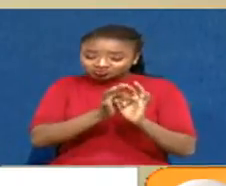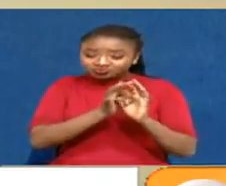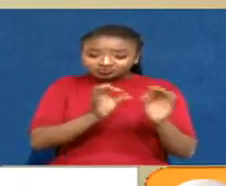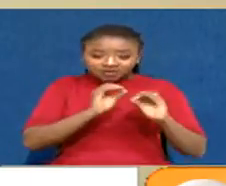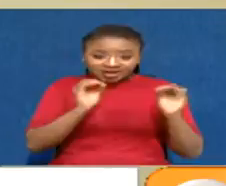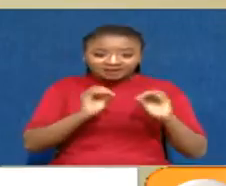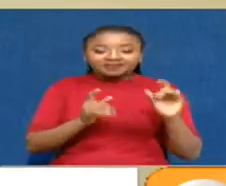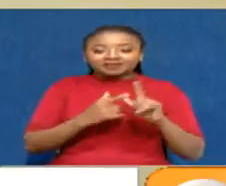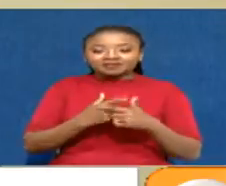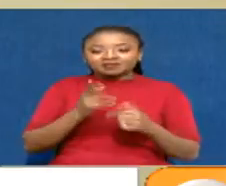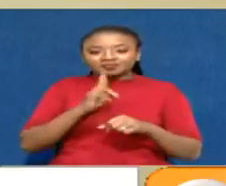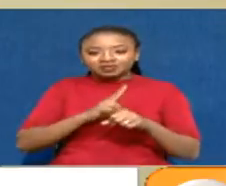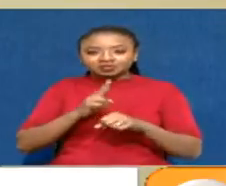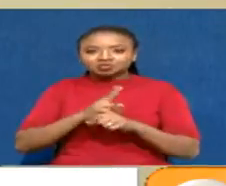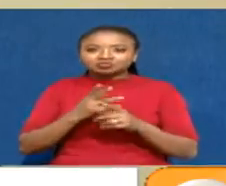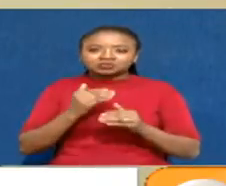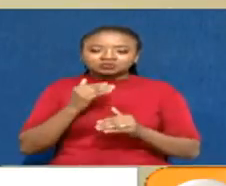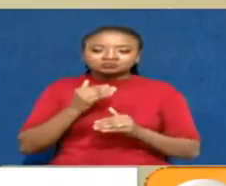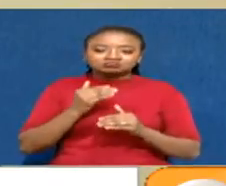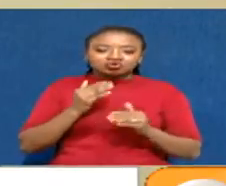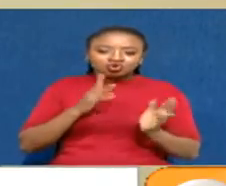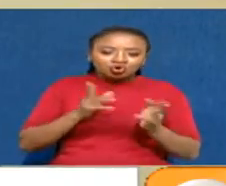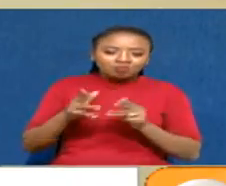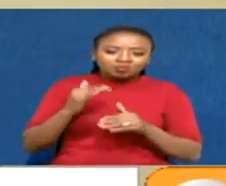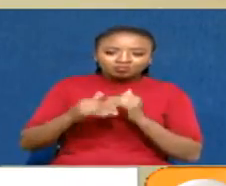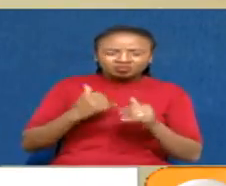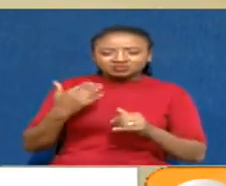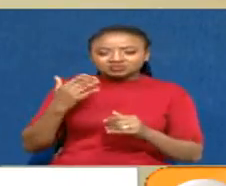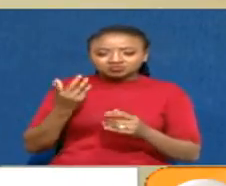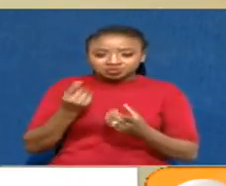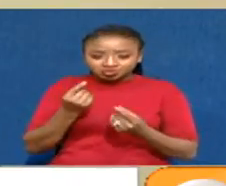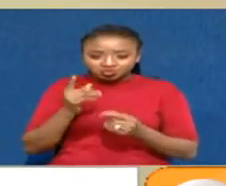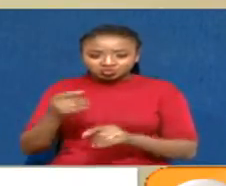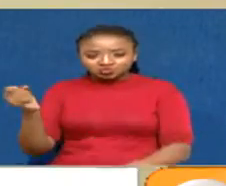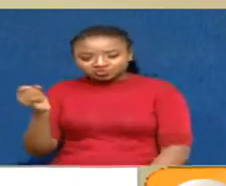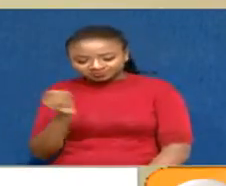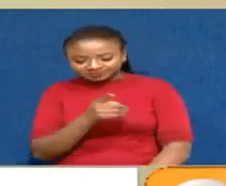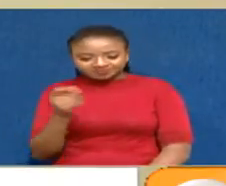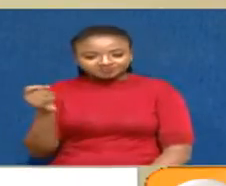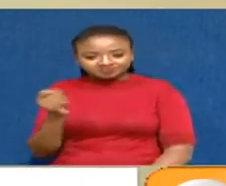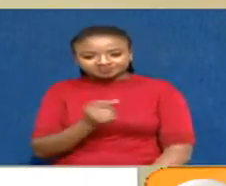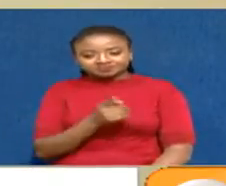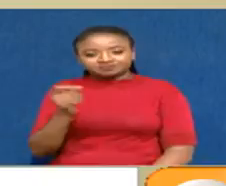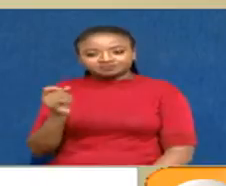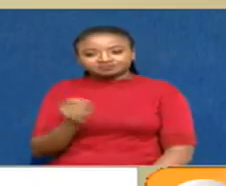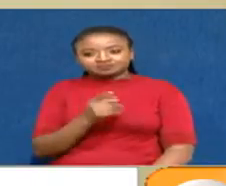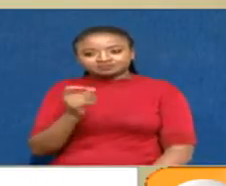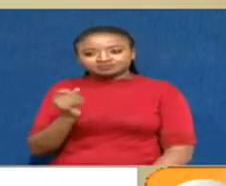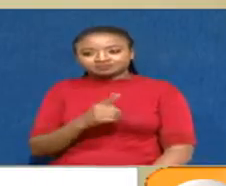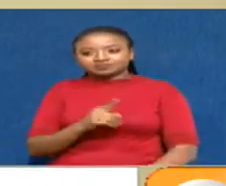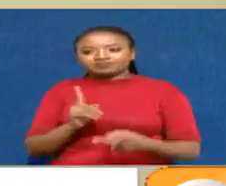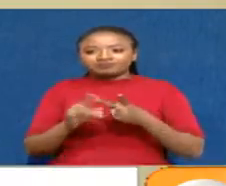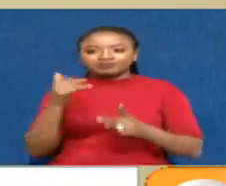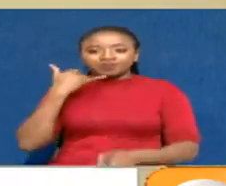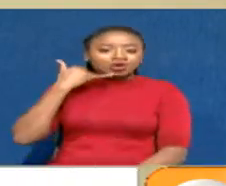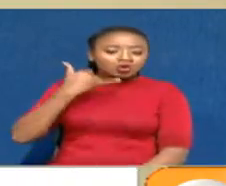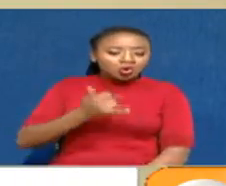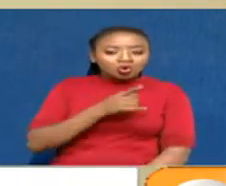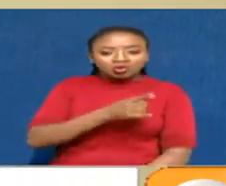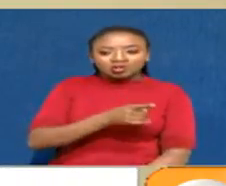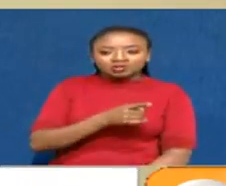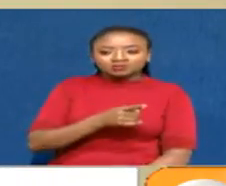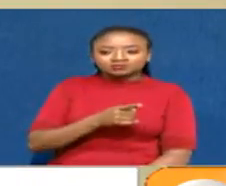loan collection methods. So we will message the customer within our application. We will call the